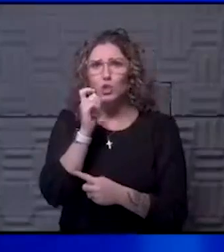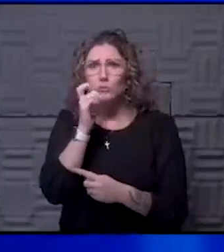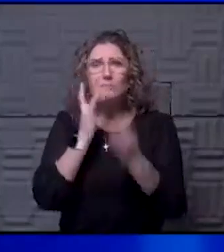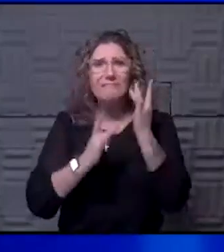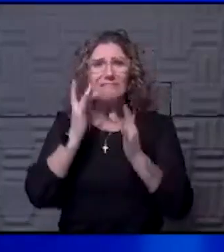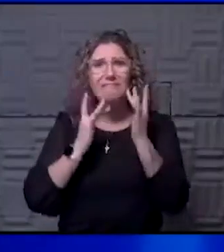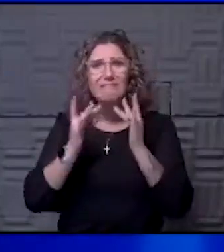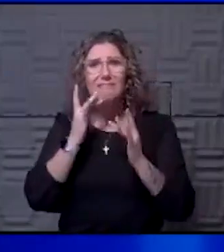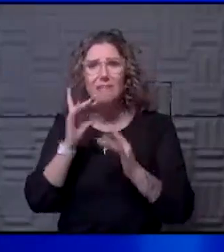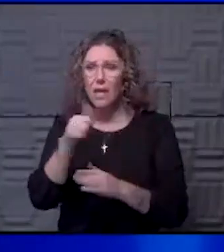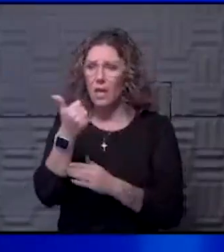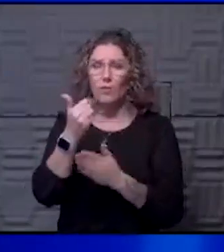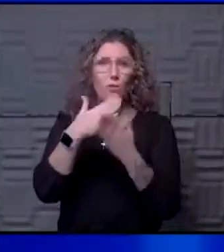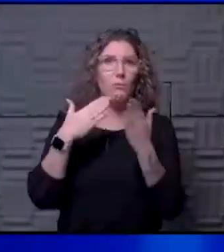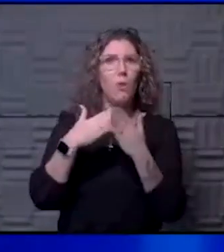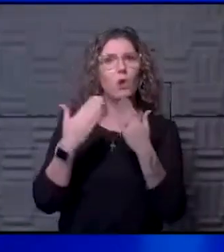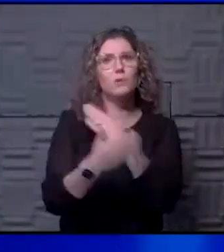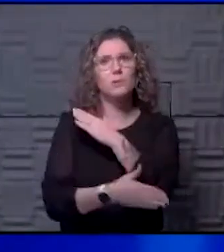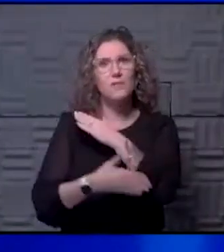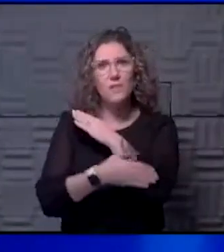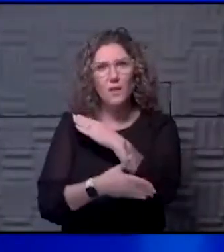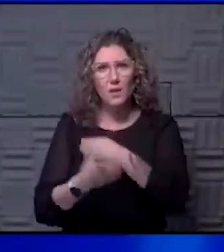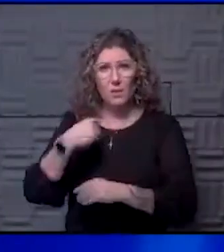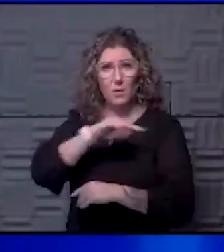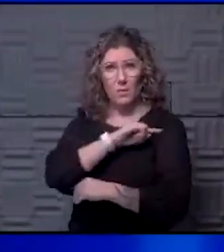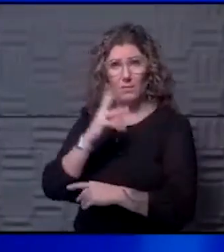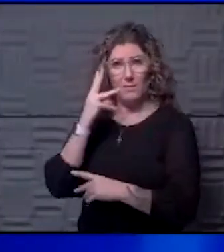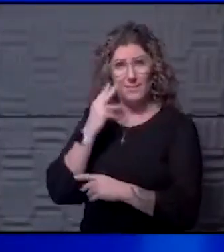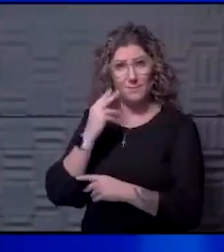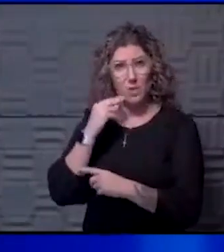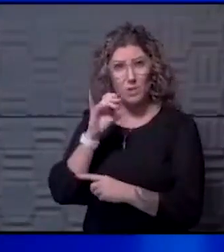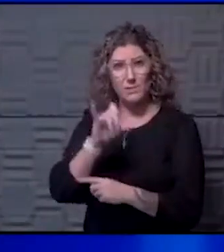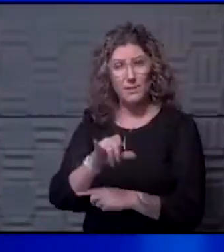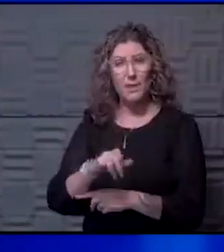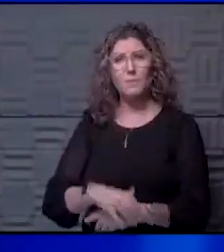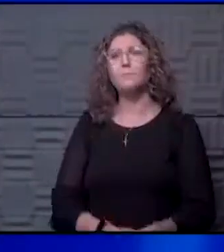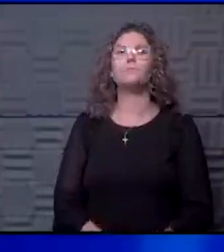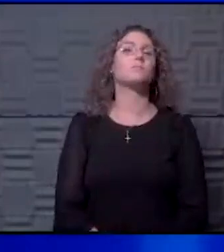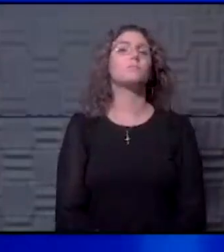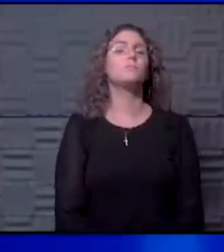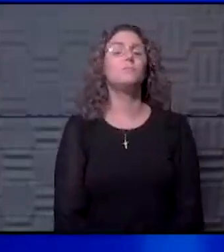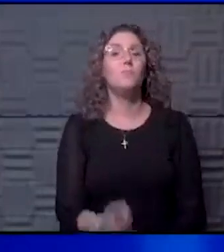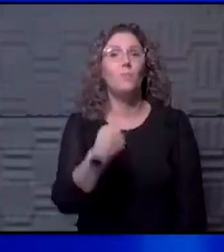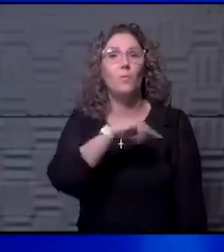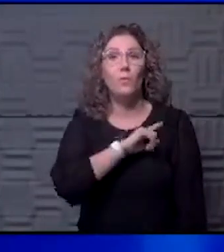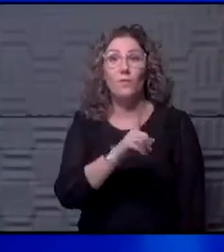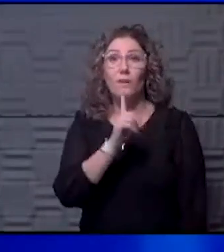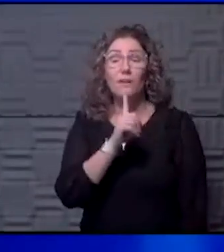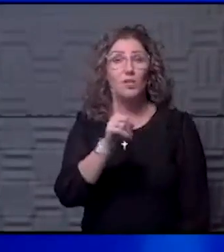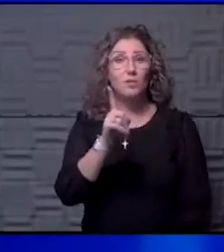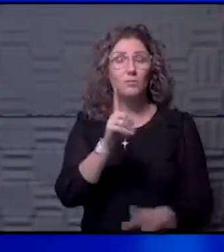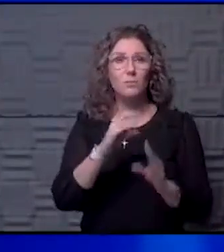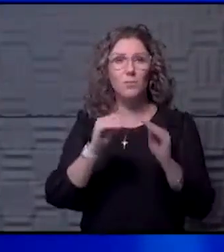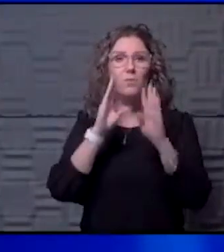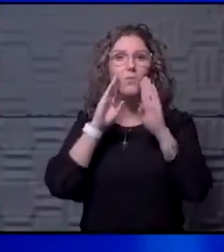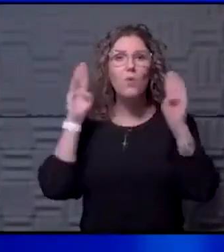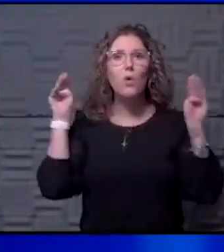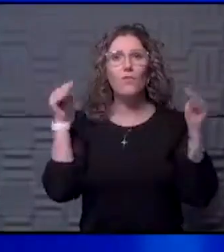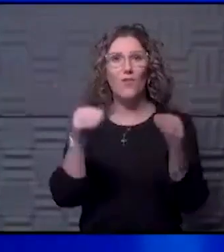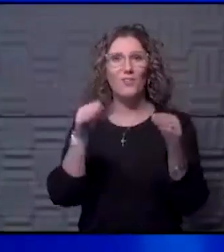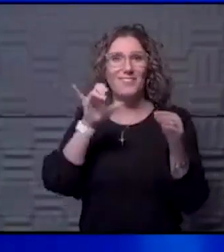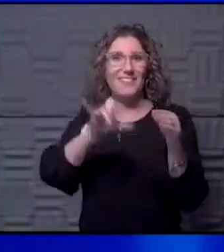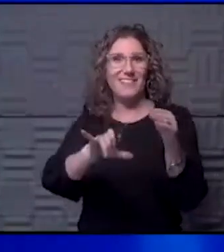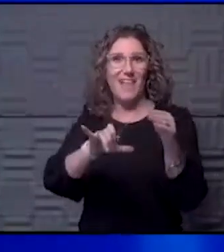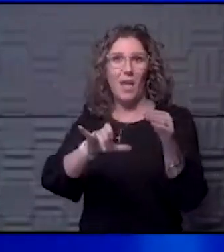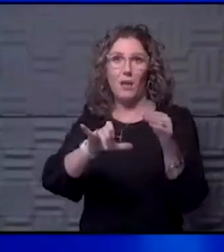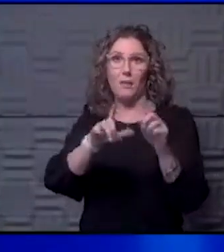oxygen shortages in other parts of the country. Are we experiencing that? We have actually been focused on this from the